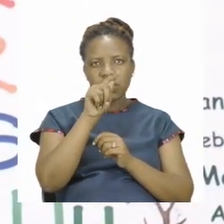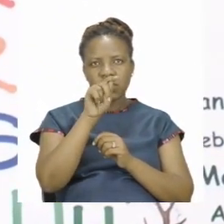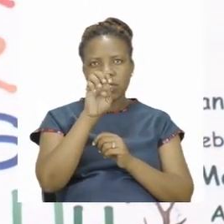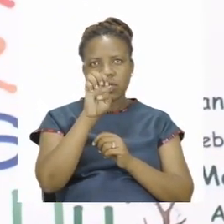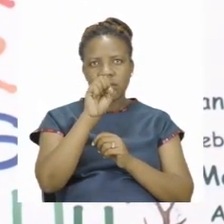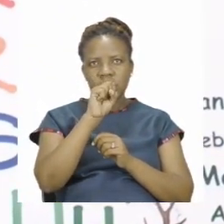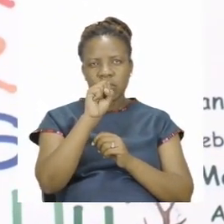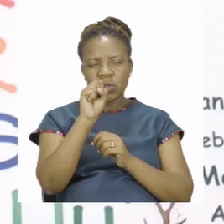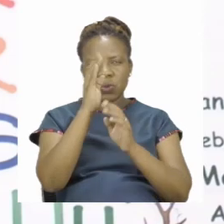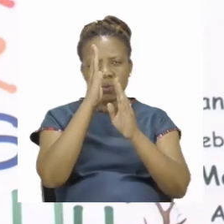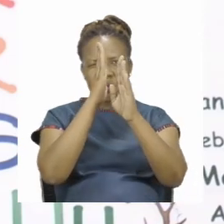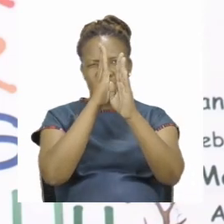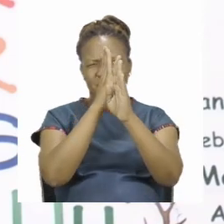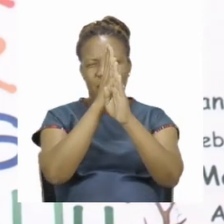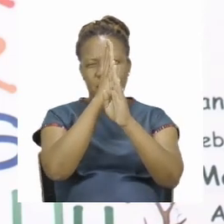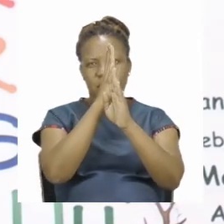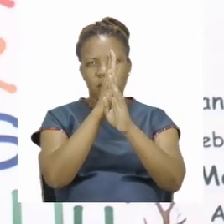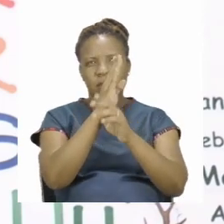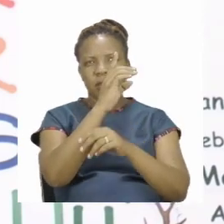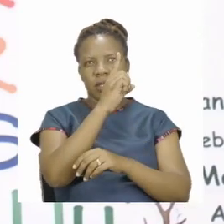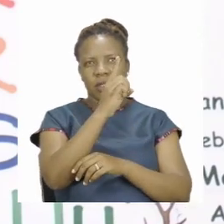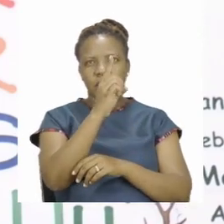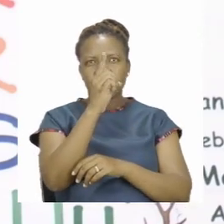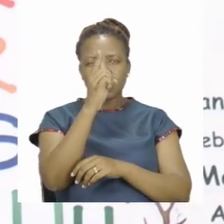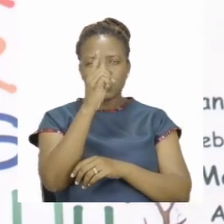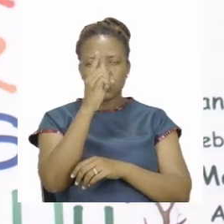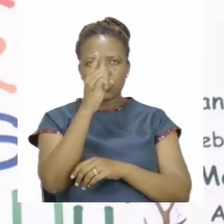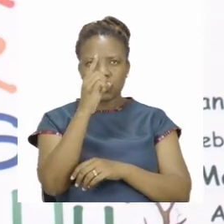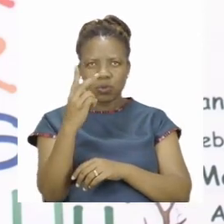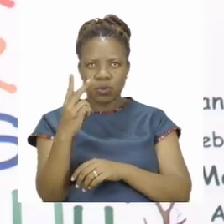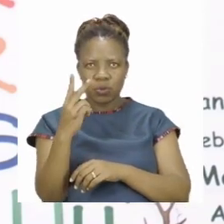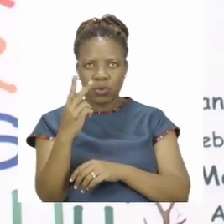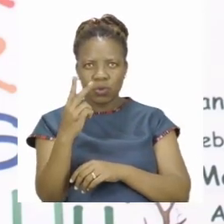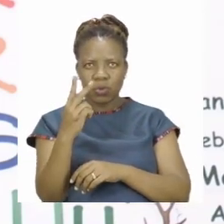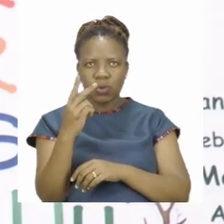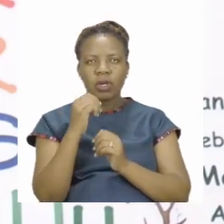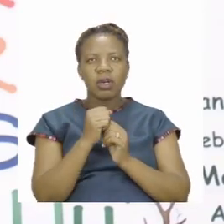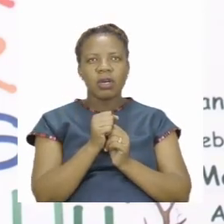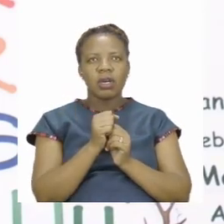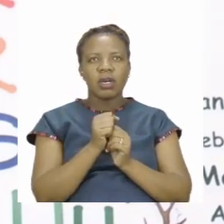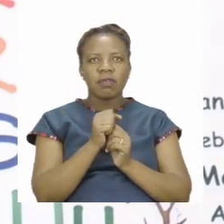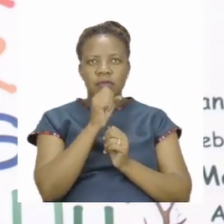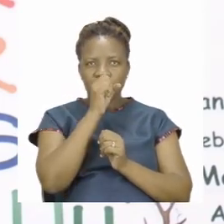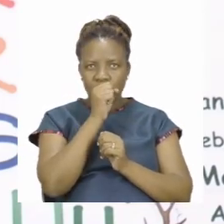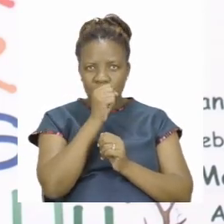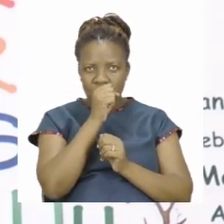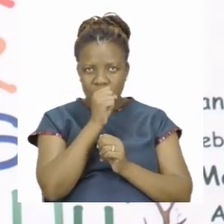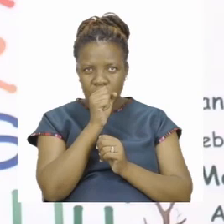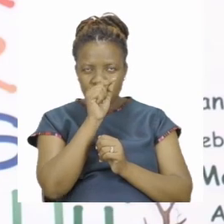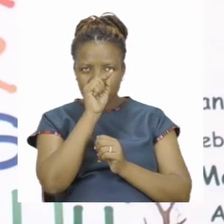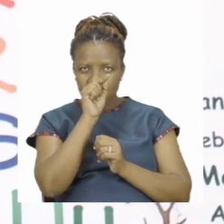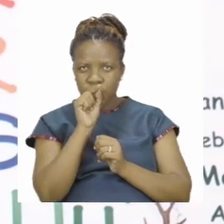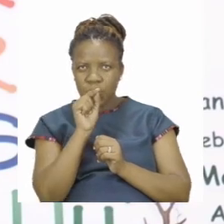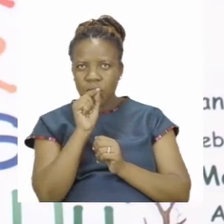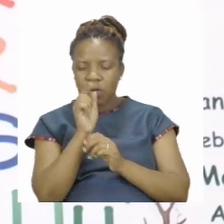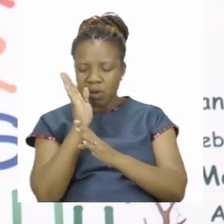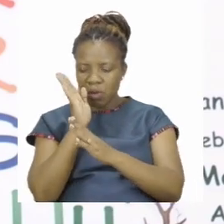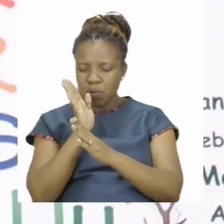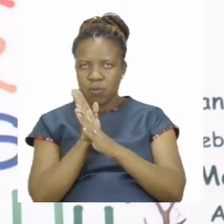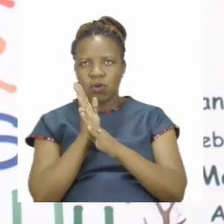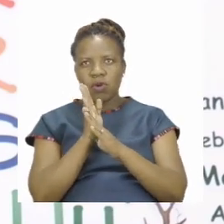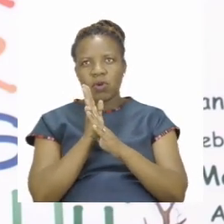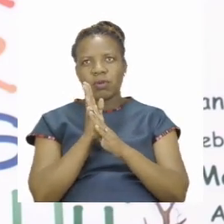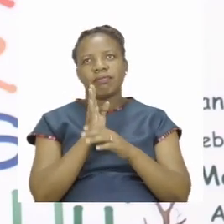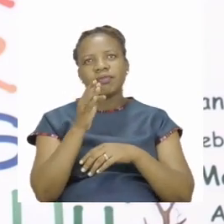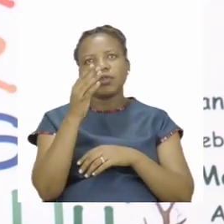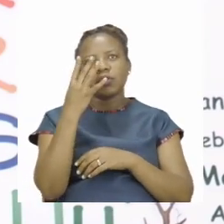12, and then the hour hand is pointing at 4. So that means it is o'clock. When the minute